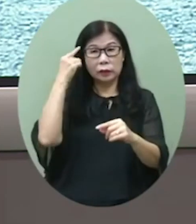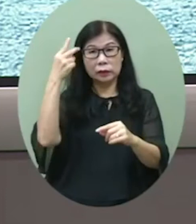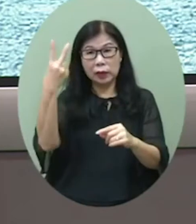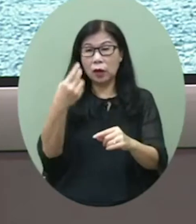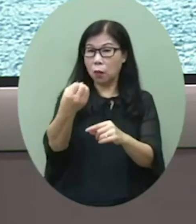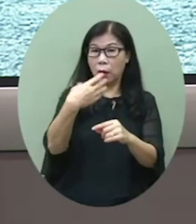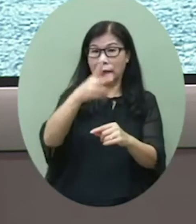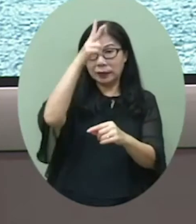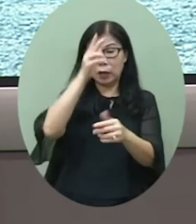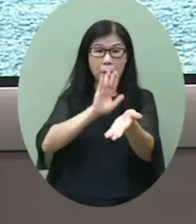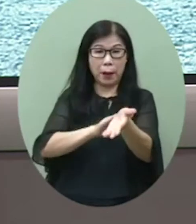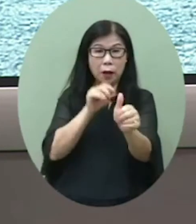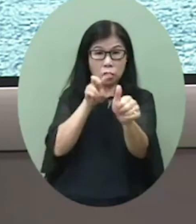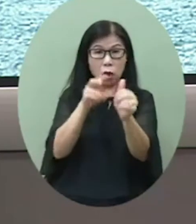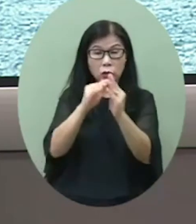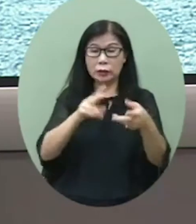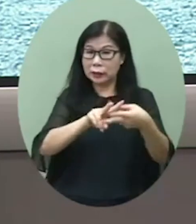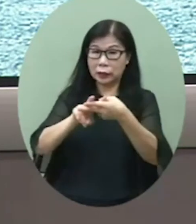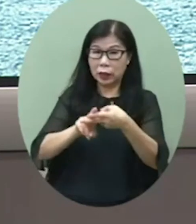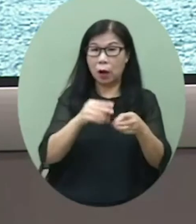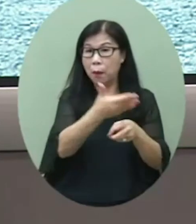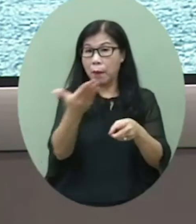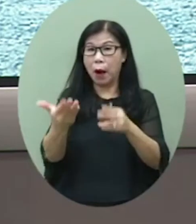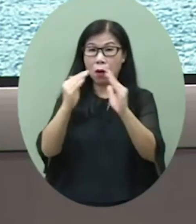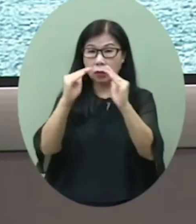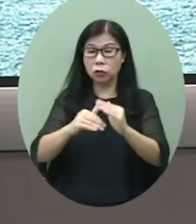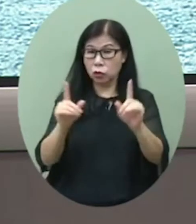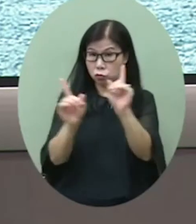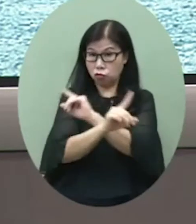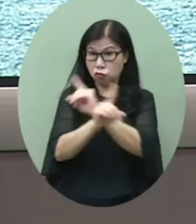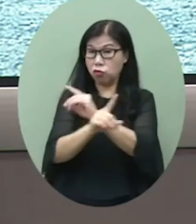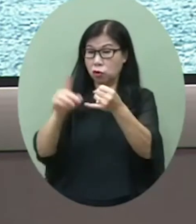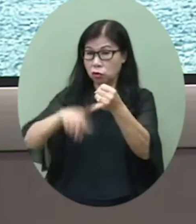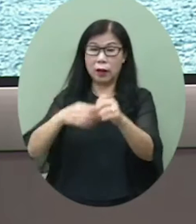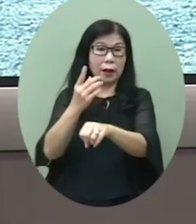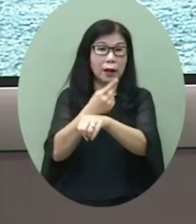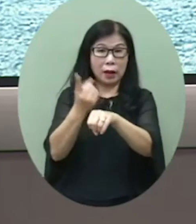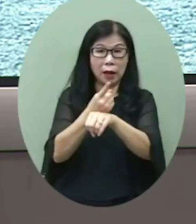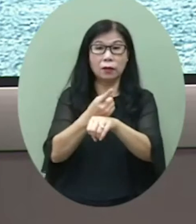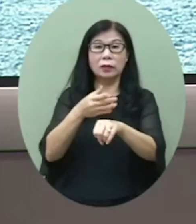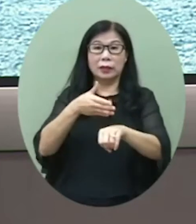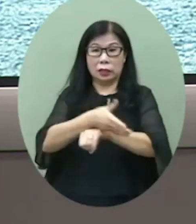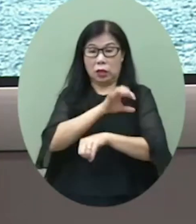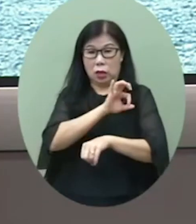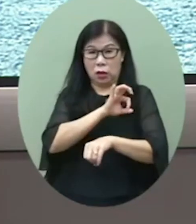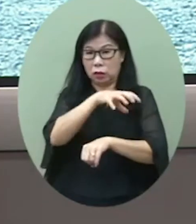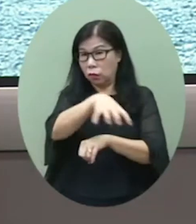these 2 centers at the Asia World Expo, but then you've been asking the hospital authority every day when the